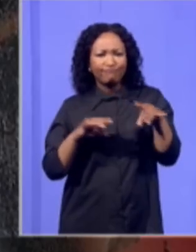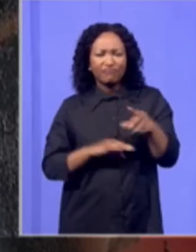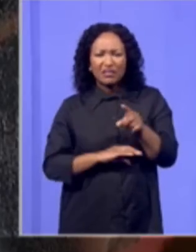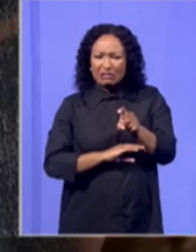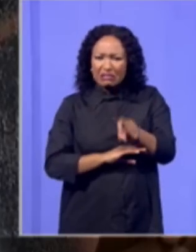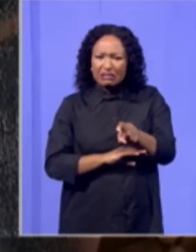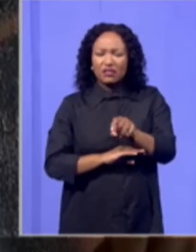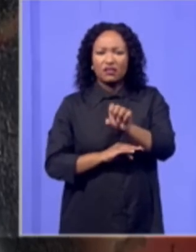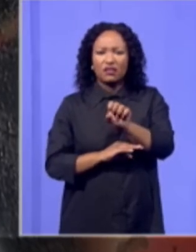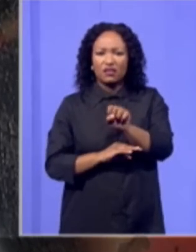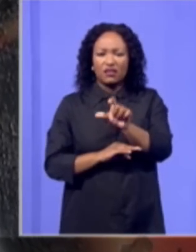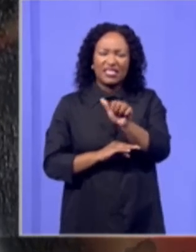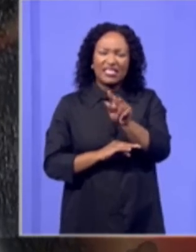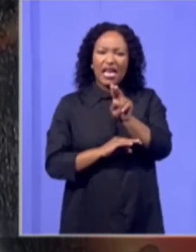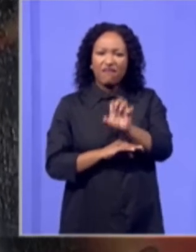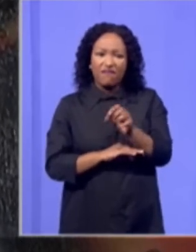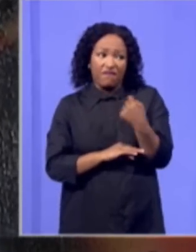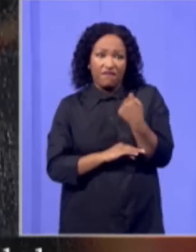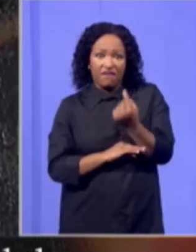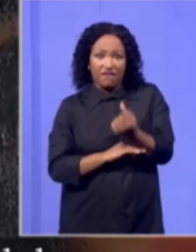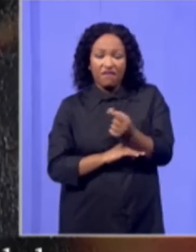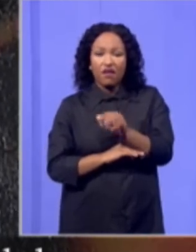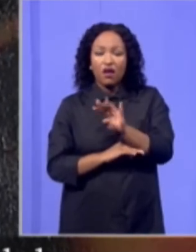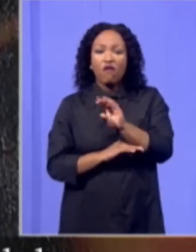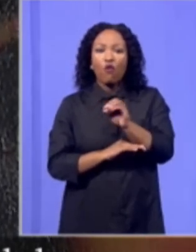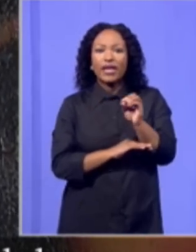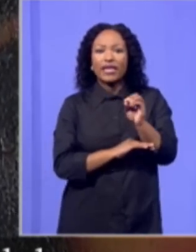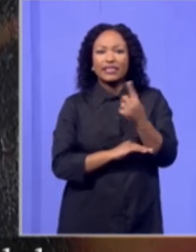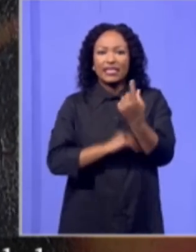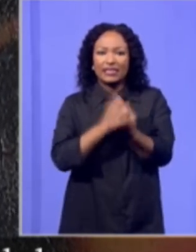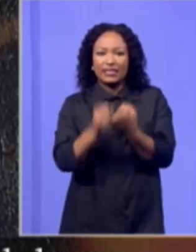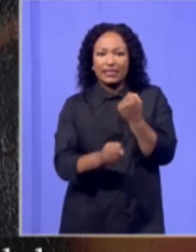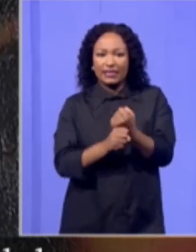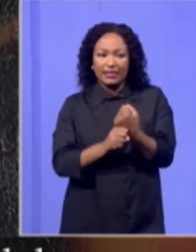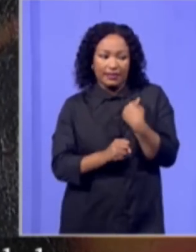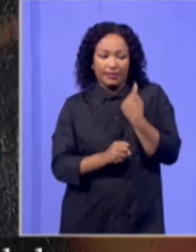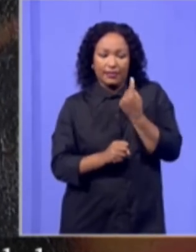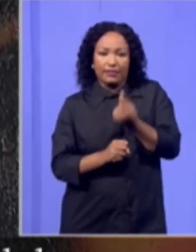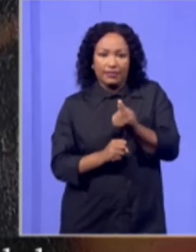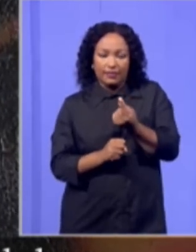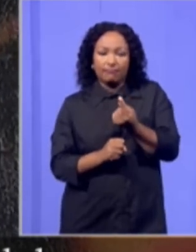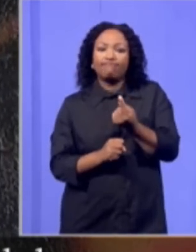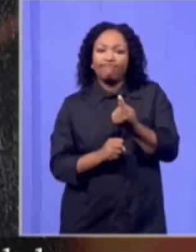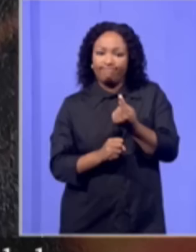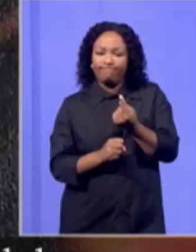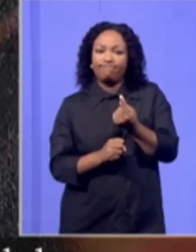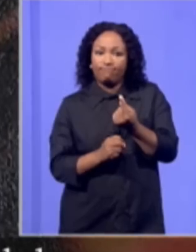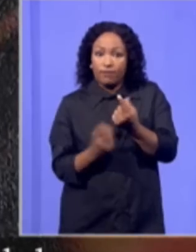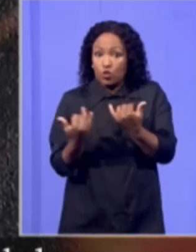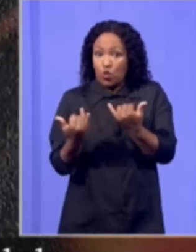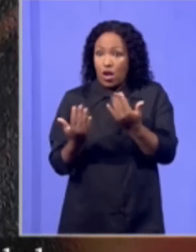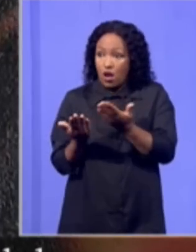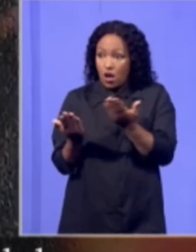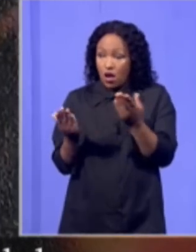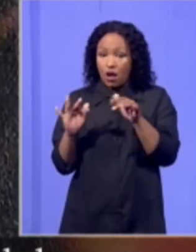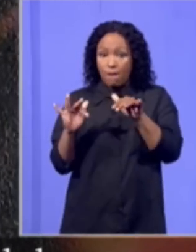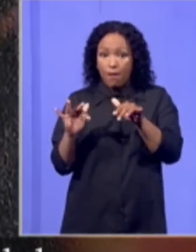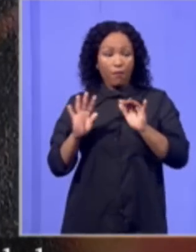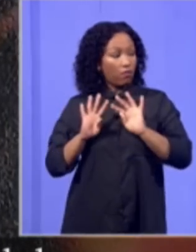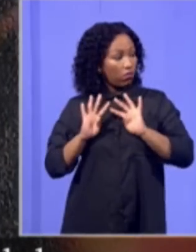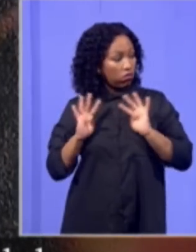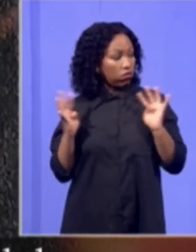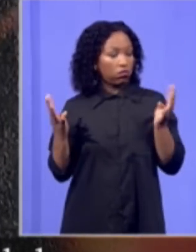And we have been 400 years in slavery. But today, we, these people around here, we